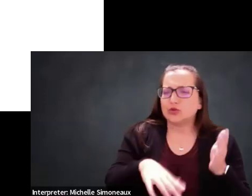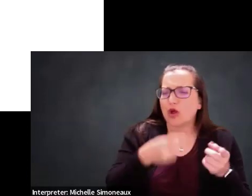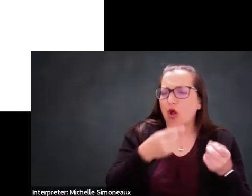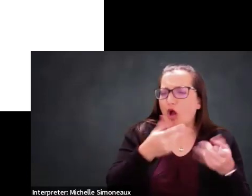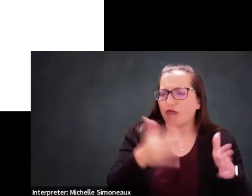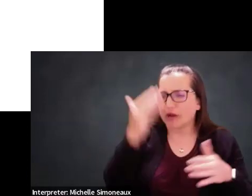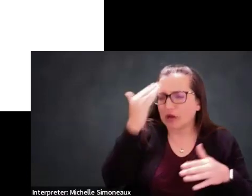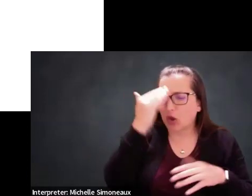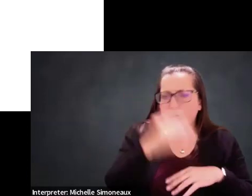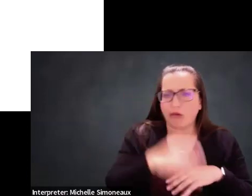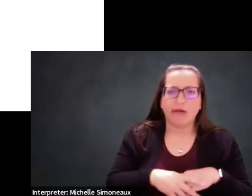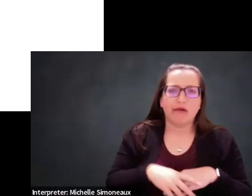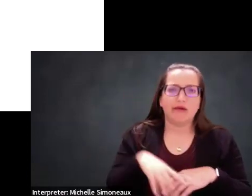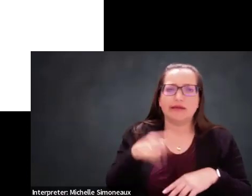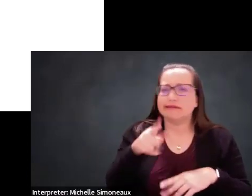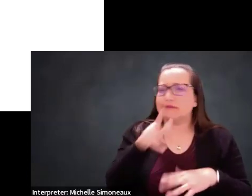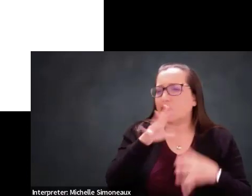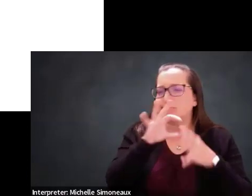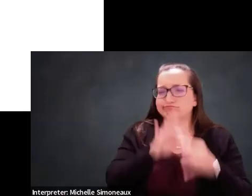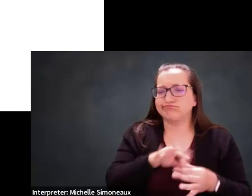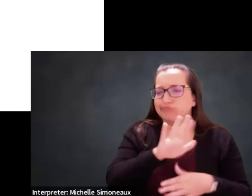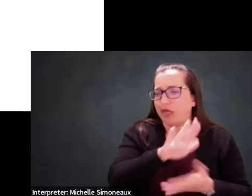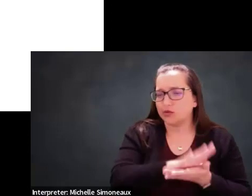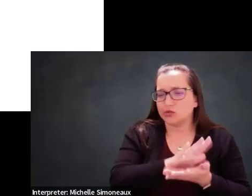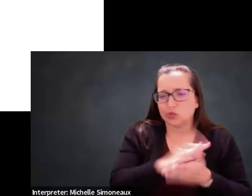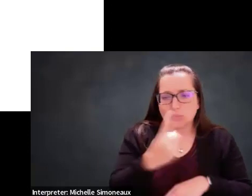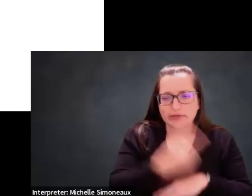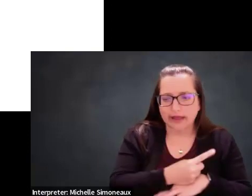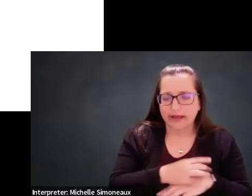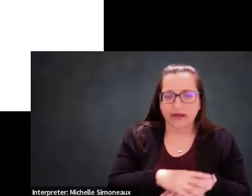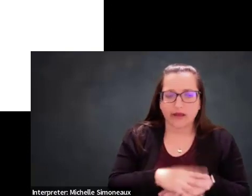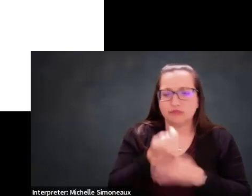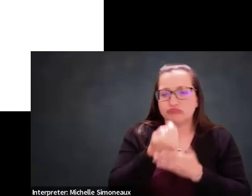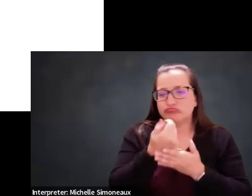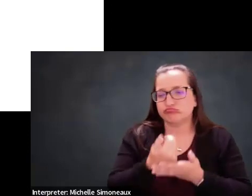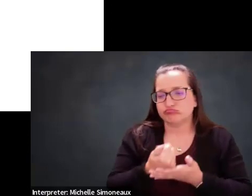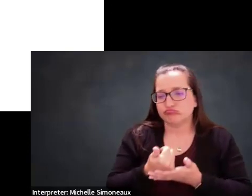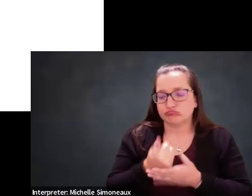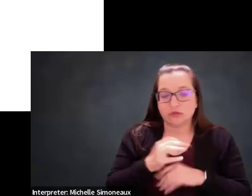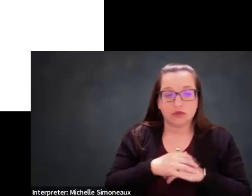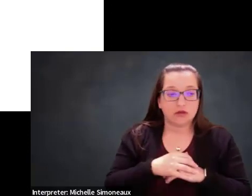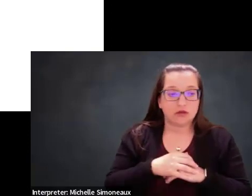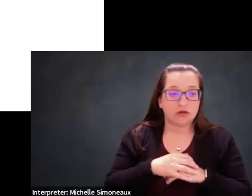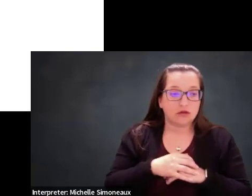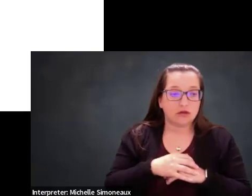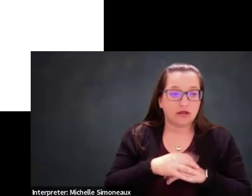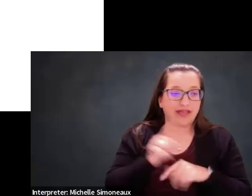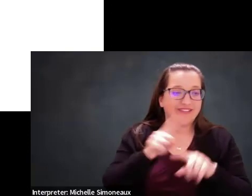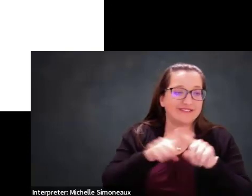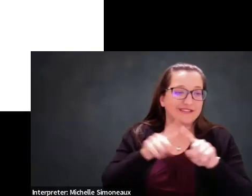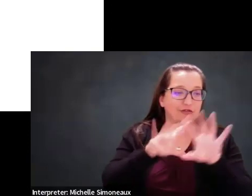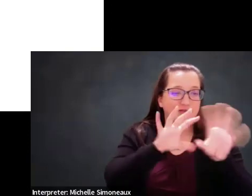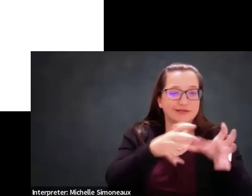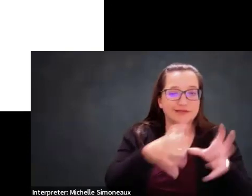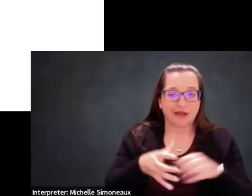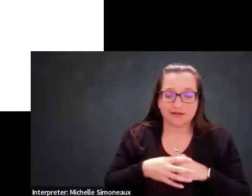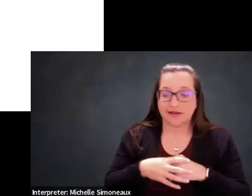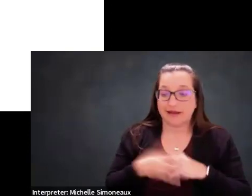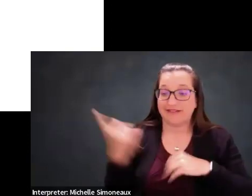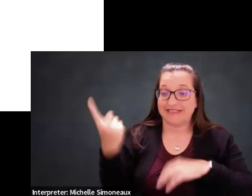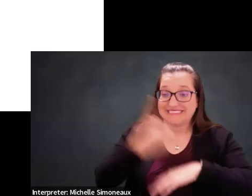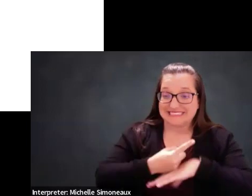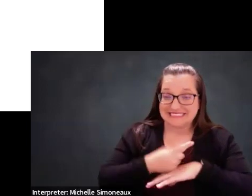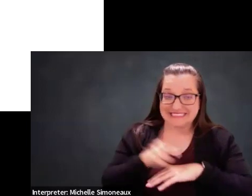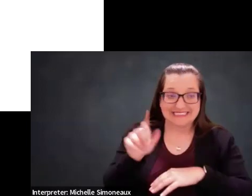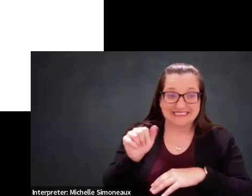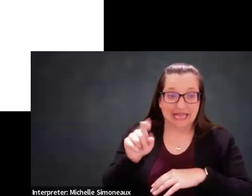to, um, their school day or what they're doing. Um, and they have different sets, they have dates and the progress of what you can be